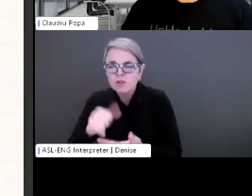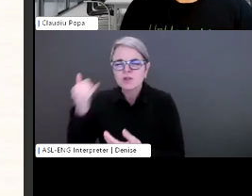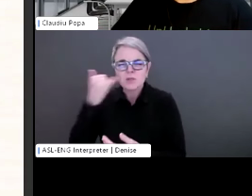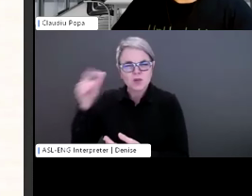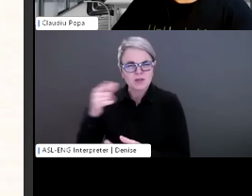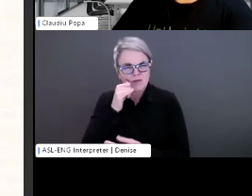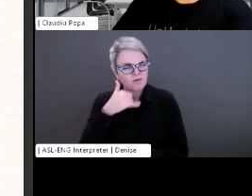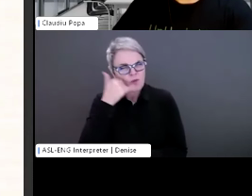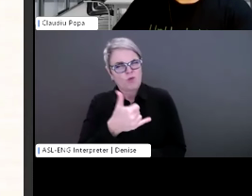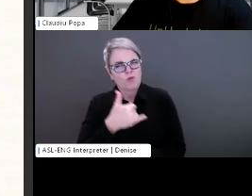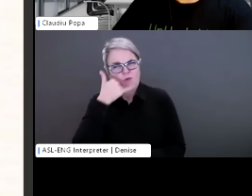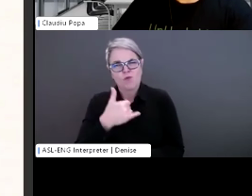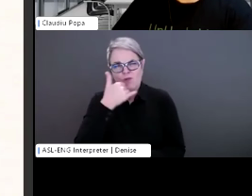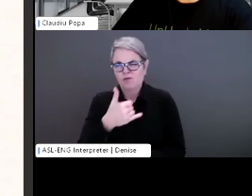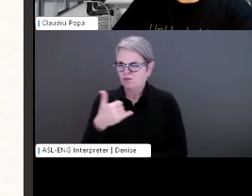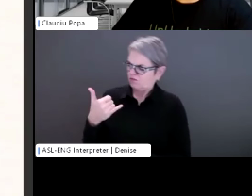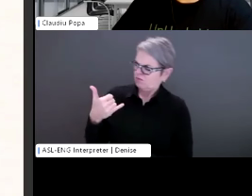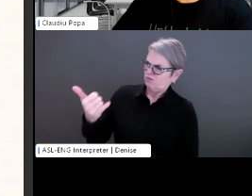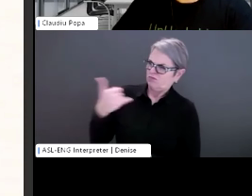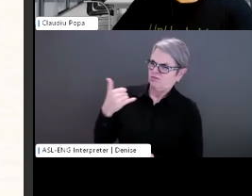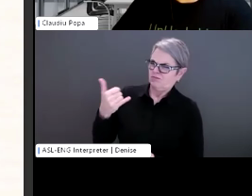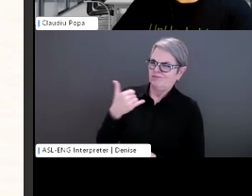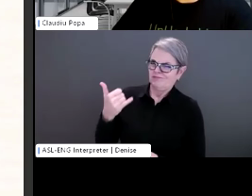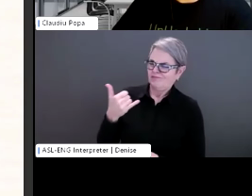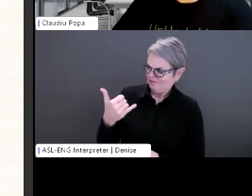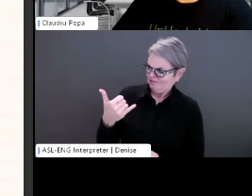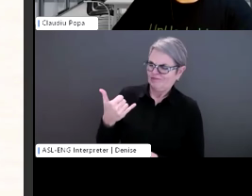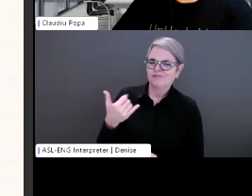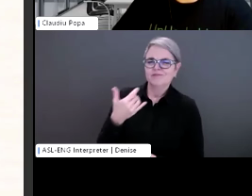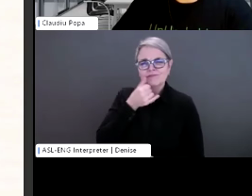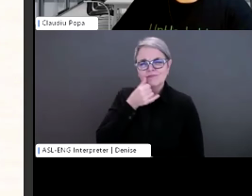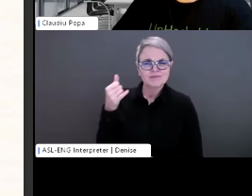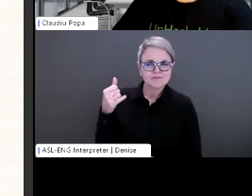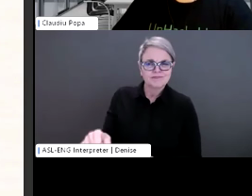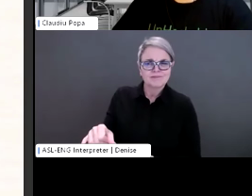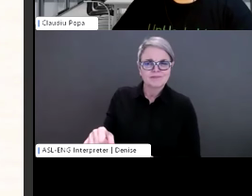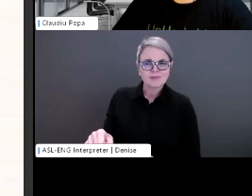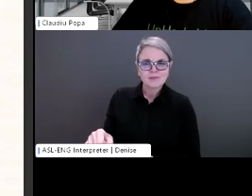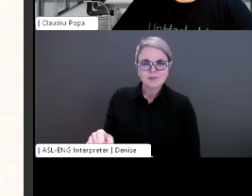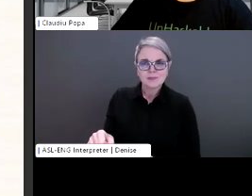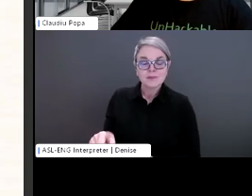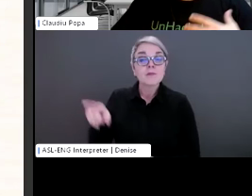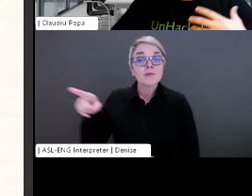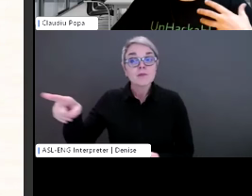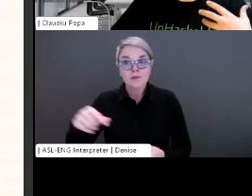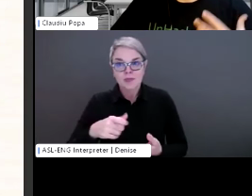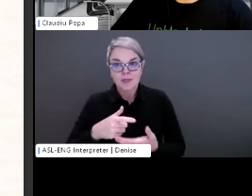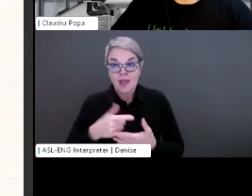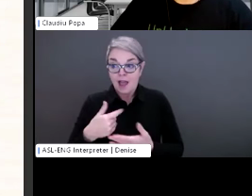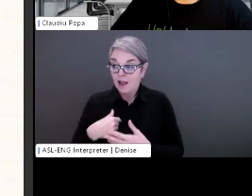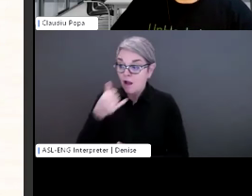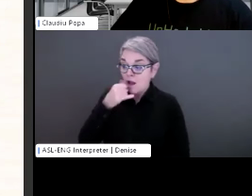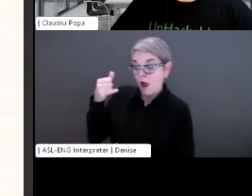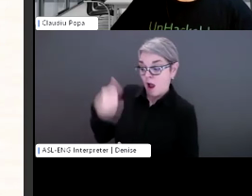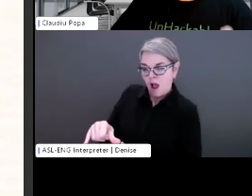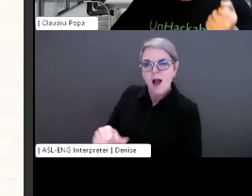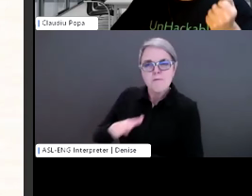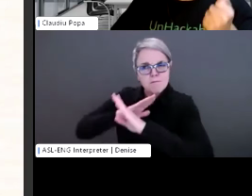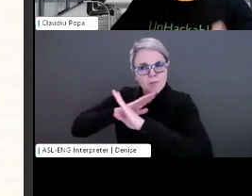hang up. It's as simple as that, right? Your scam might fail for so many reasons, and that's why